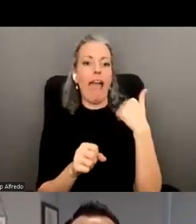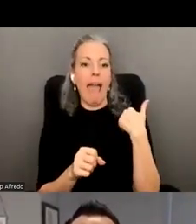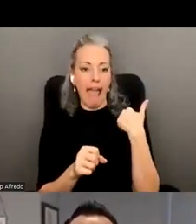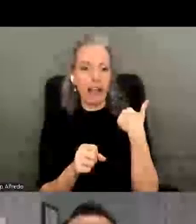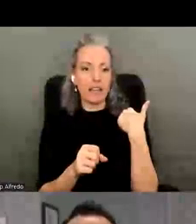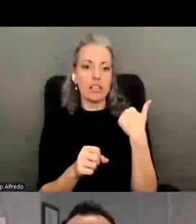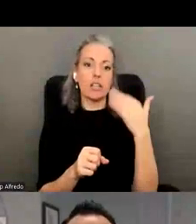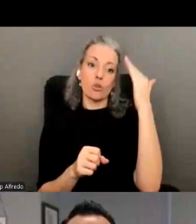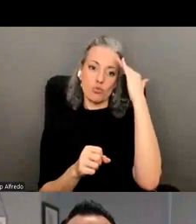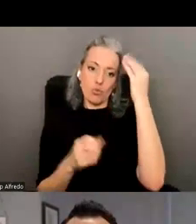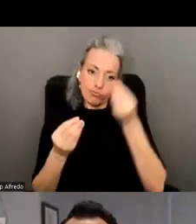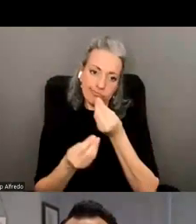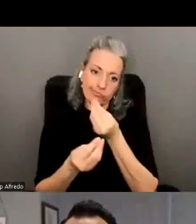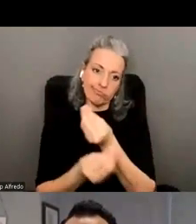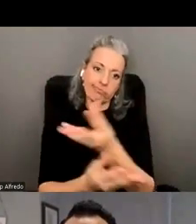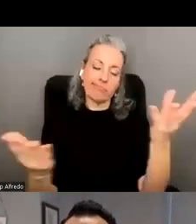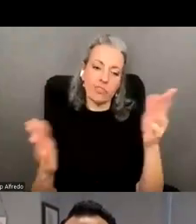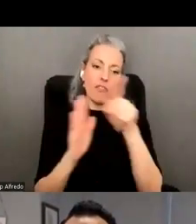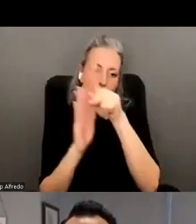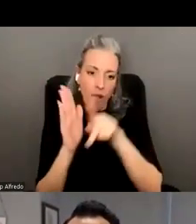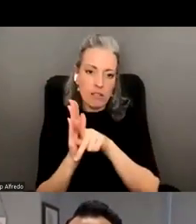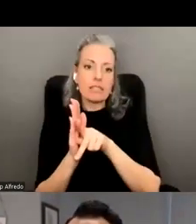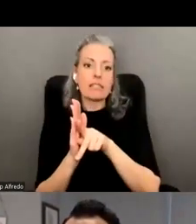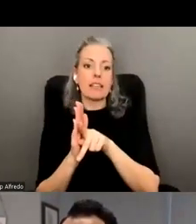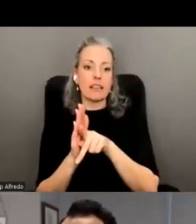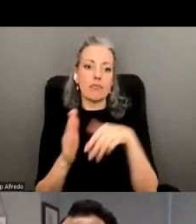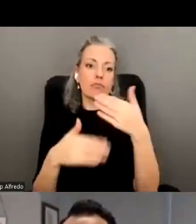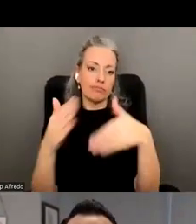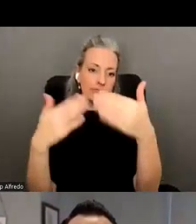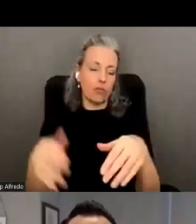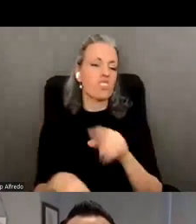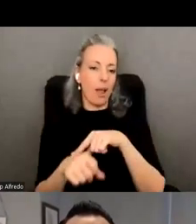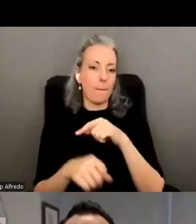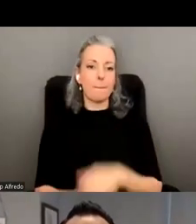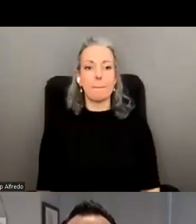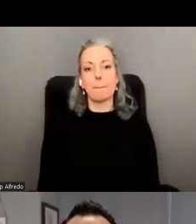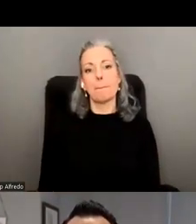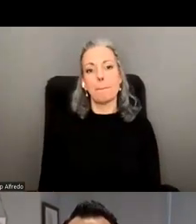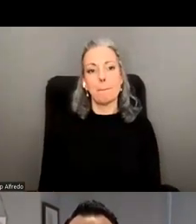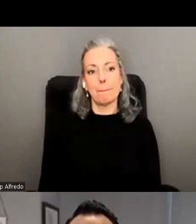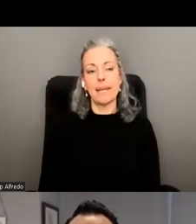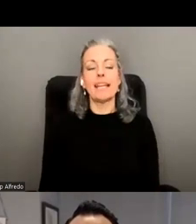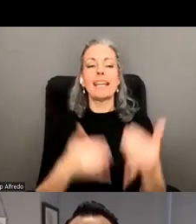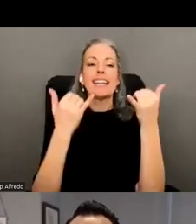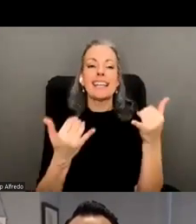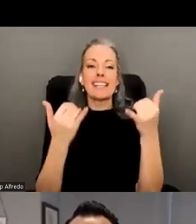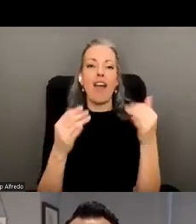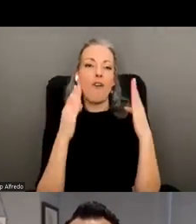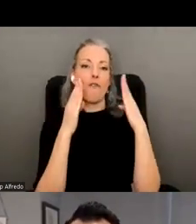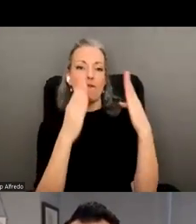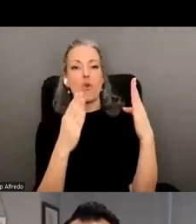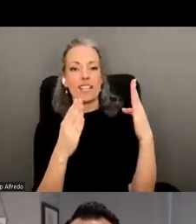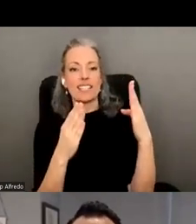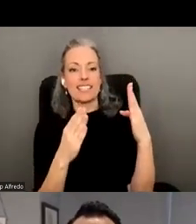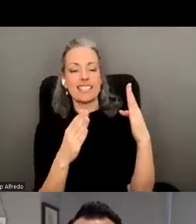knowledge for health policy and practice over decades. With that, I'd like to now highlight the healthcare